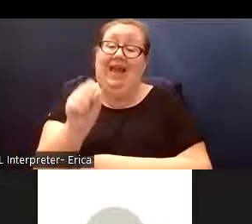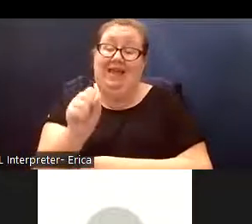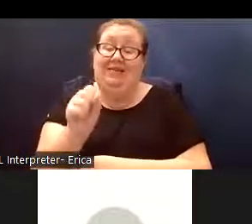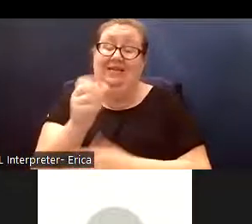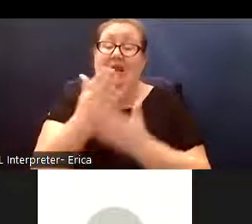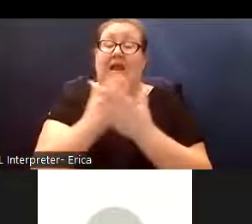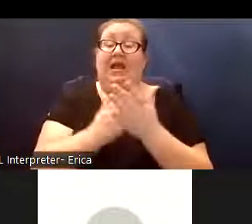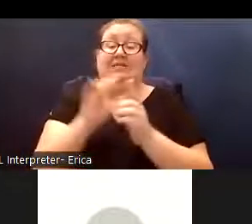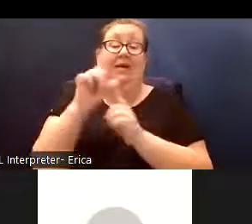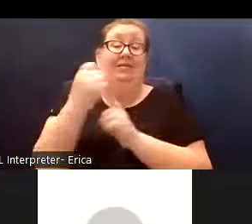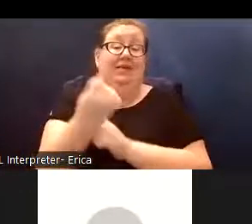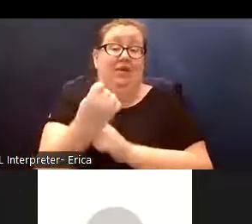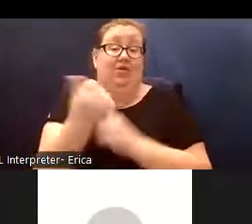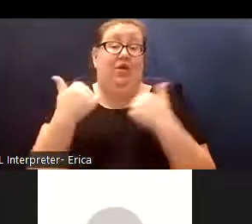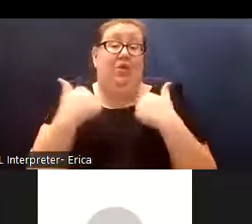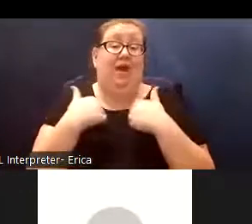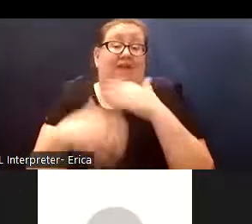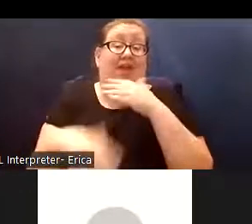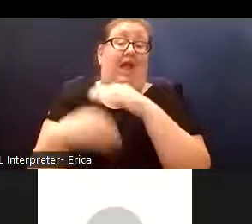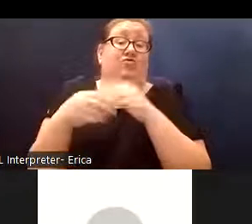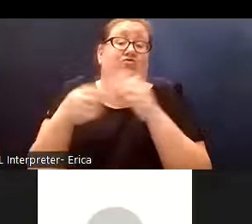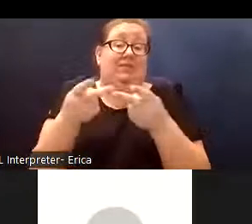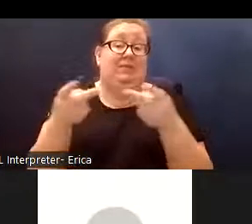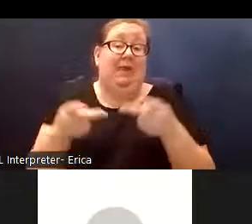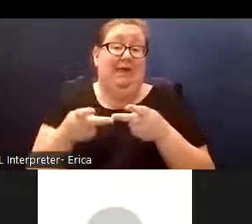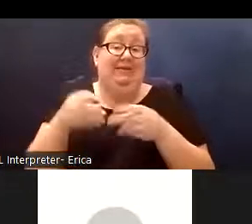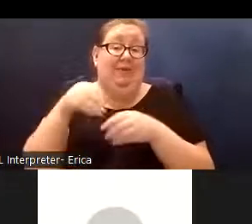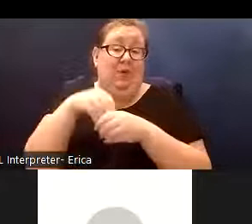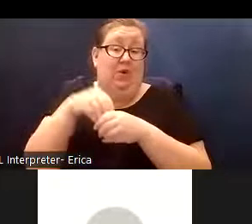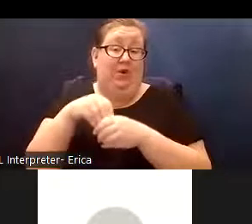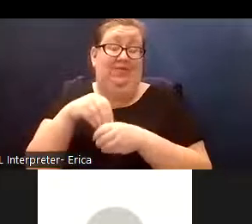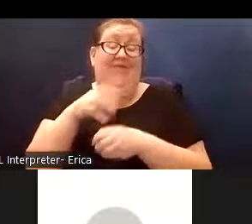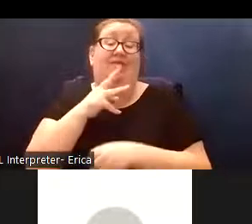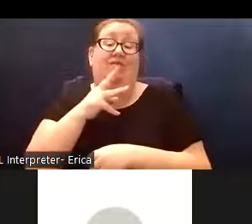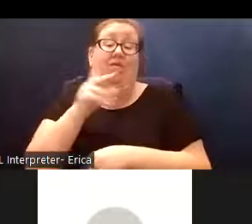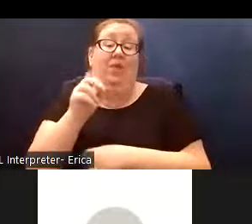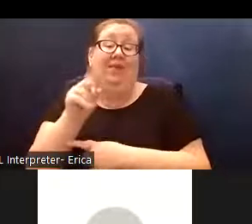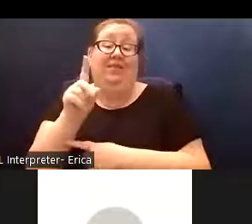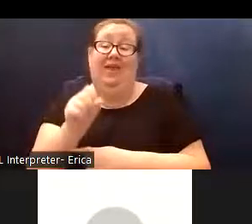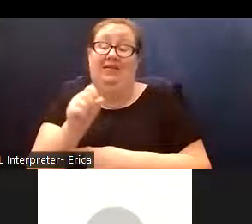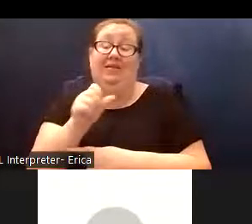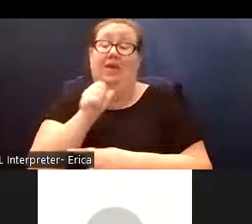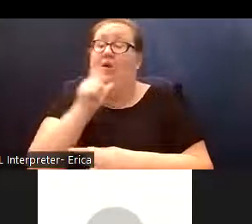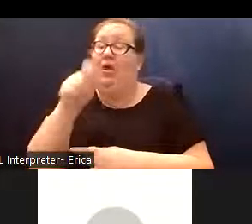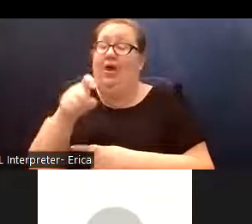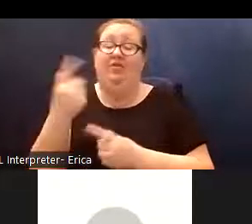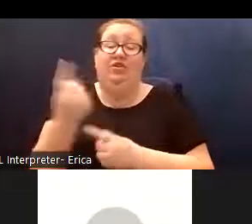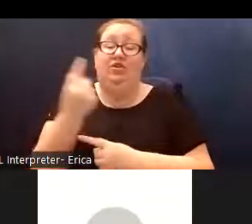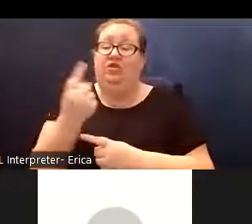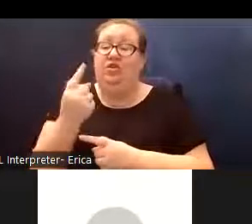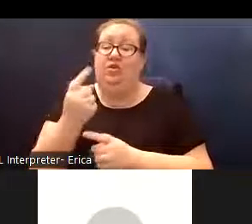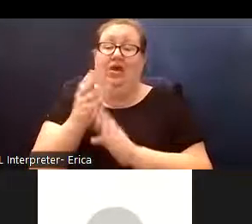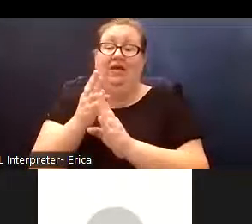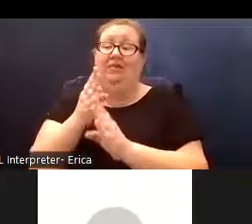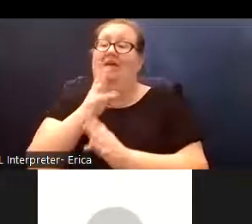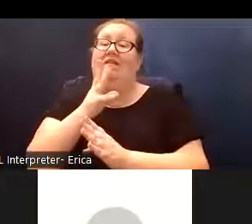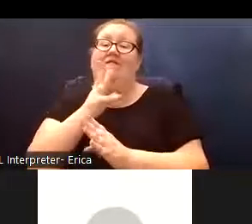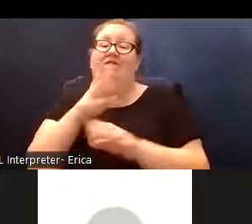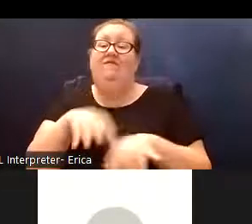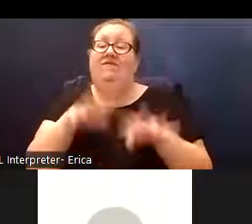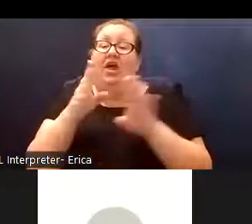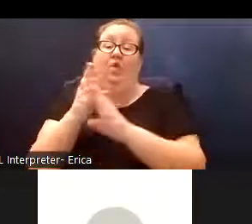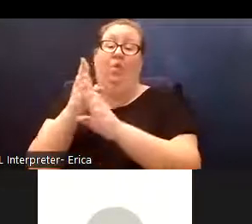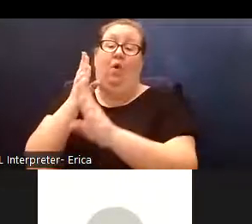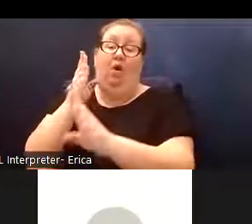then have extra space within those wetlands, we don't have to just do a flood wall along the road. We